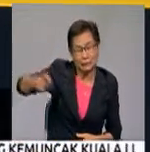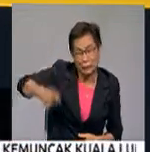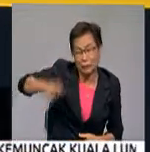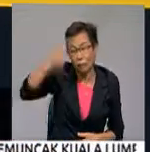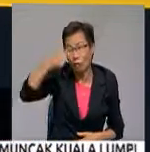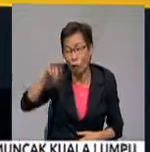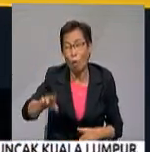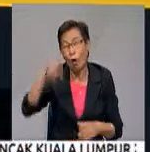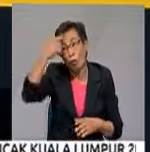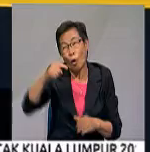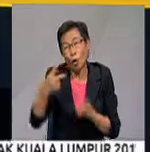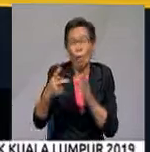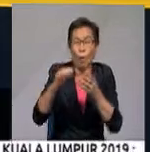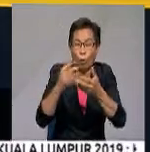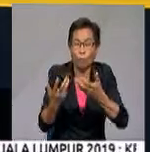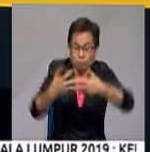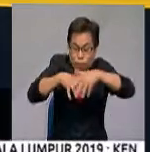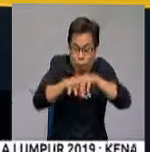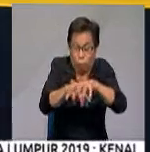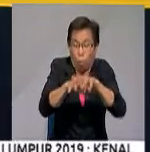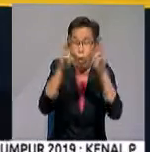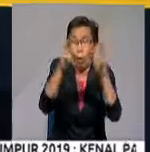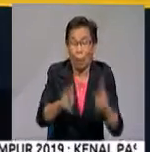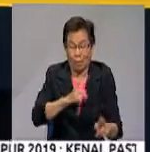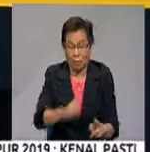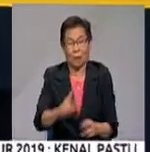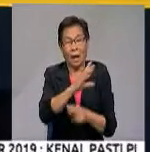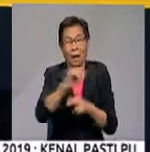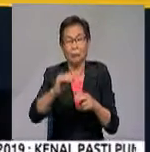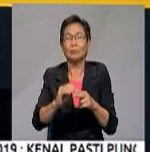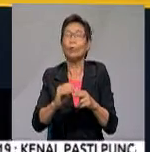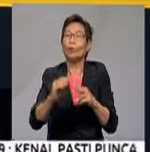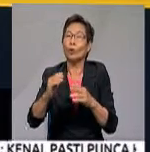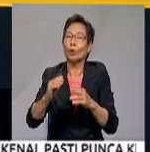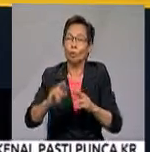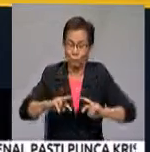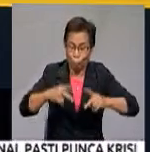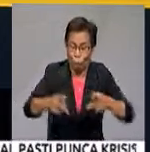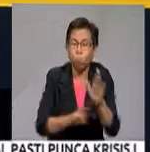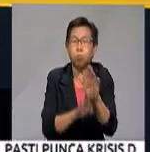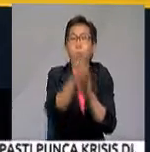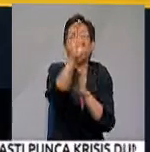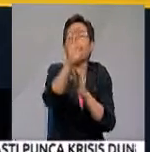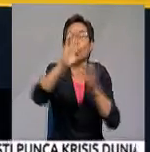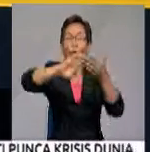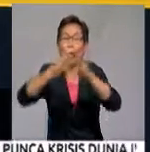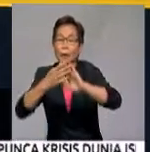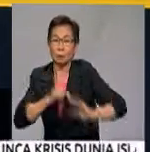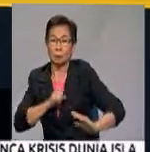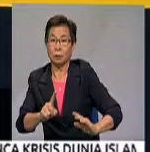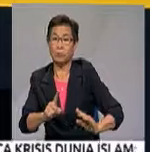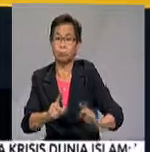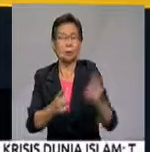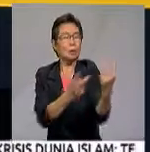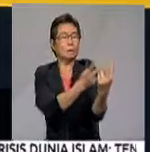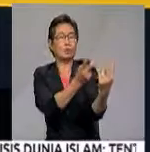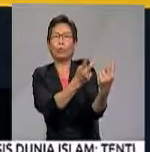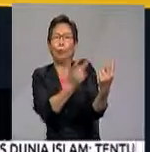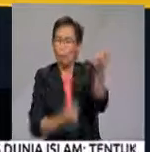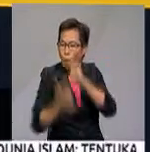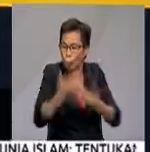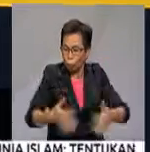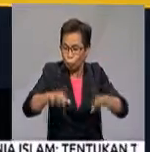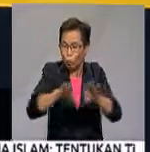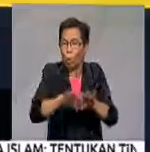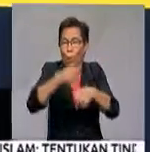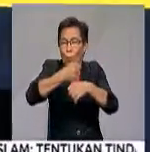for unity of our ummah, as well as to bring development to our communities, are the two most important ways to